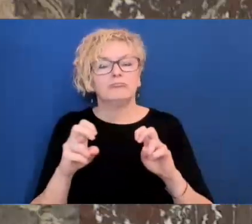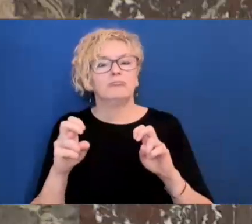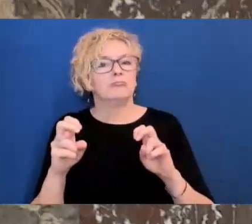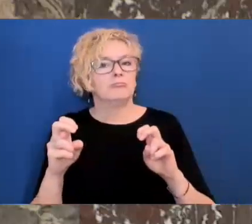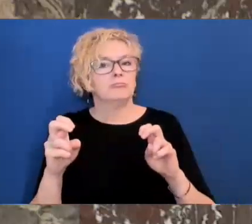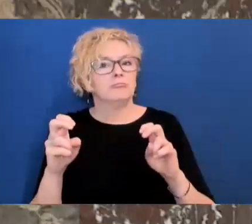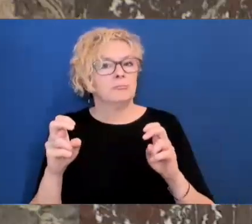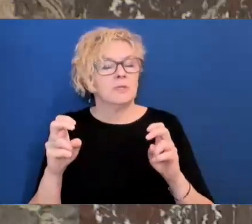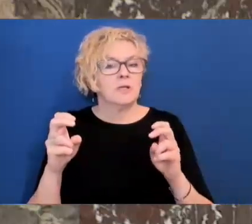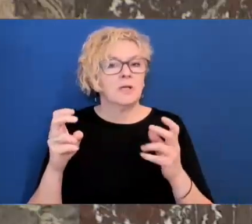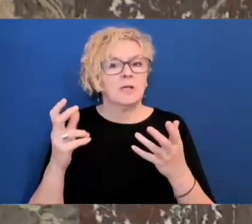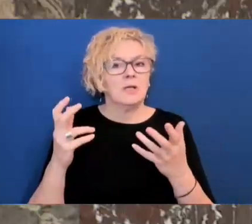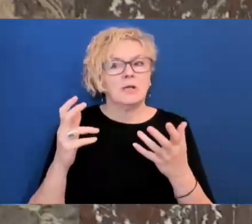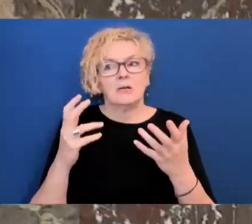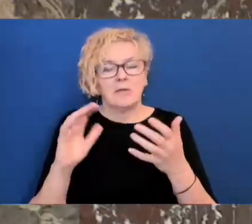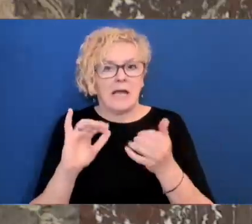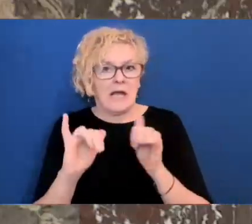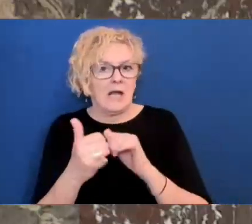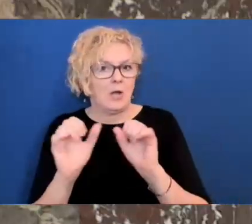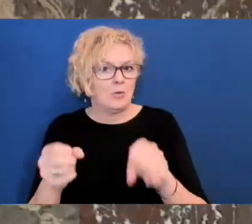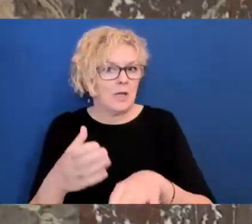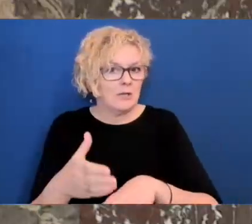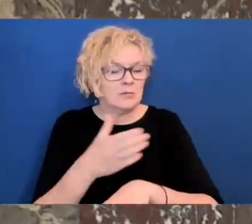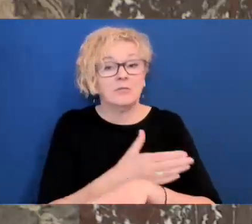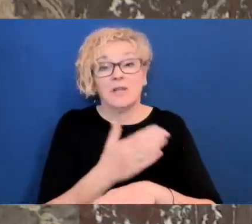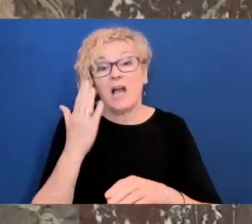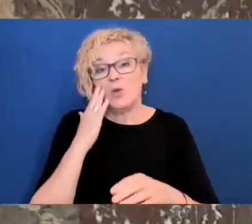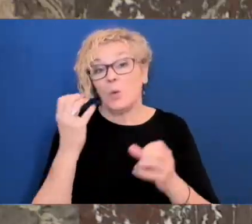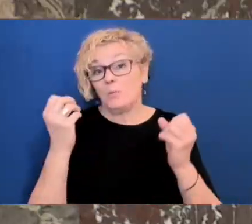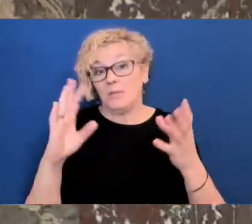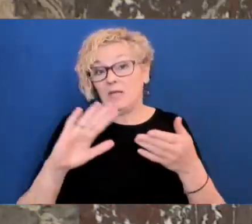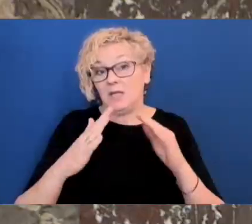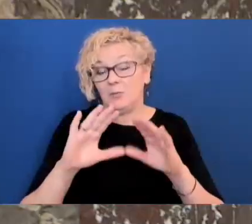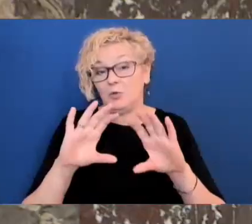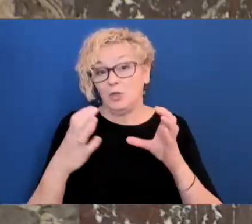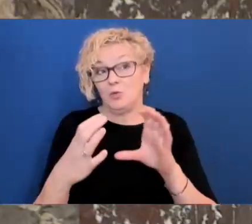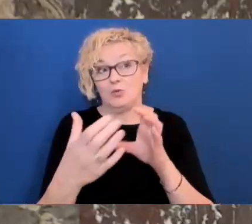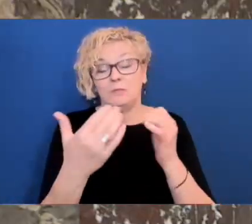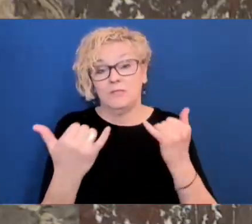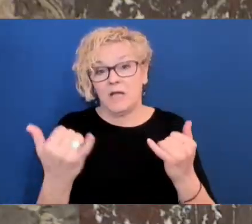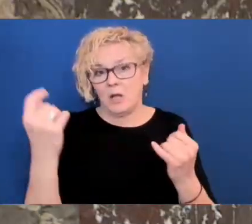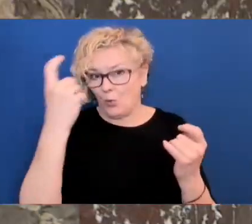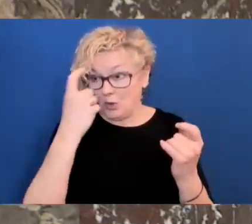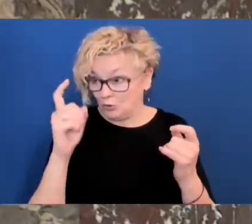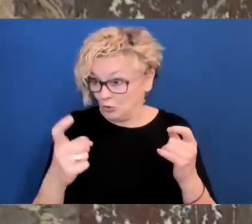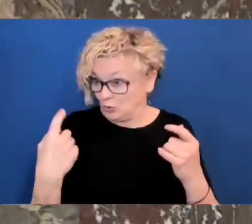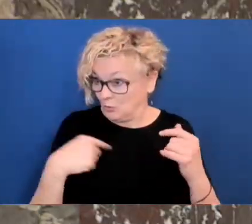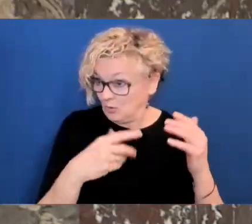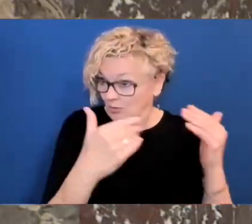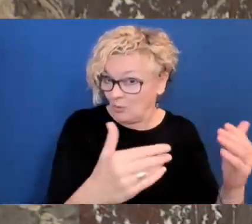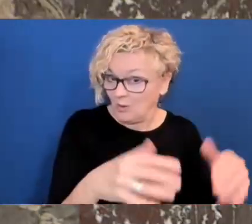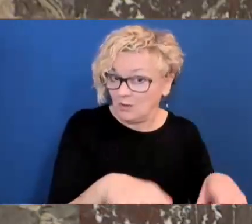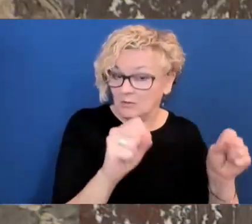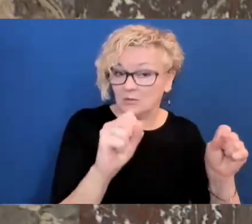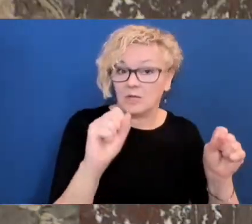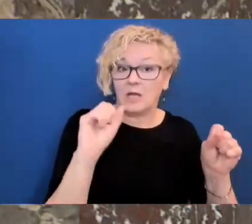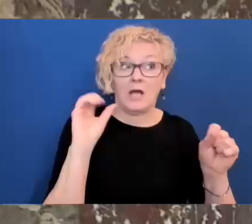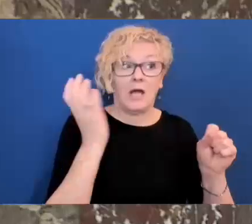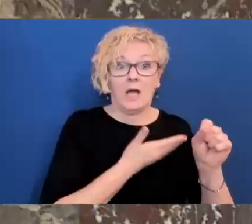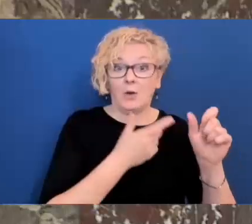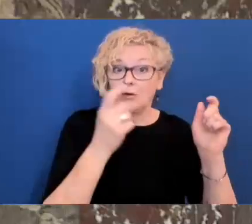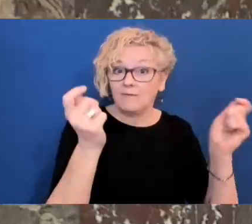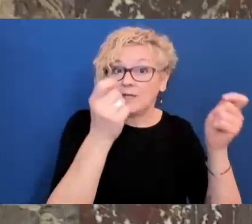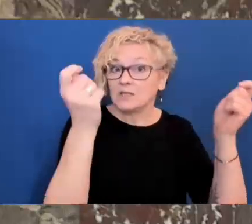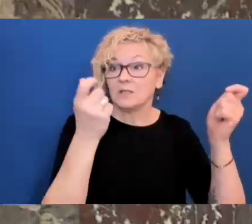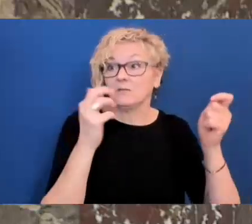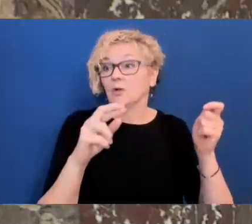hold our event? Can we do it safely? We want to make sure they have all the information they need to both ensure the event is as safe as possible and so that